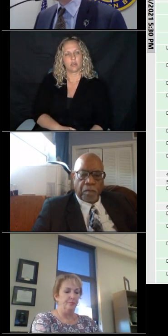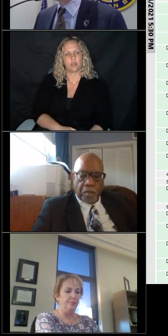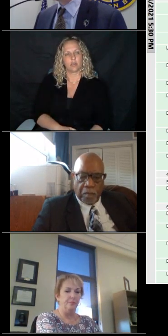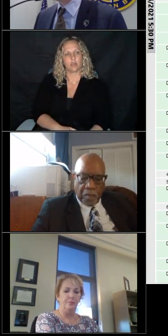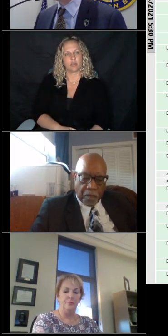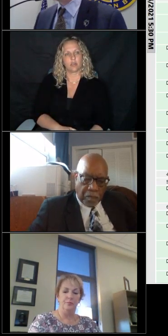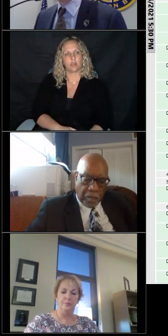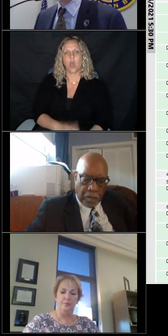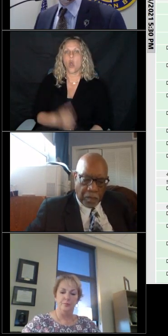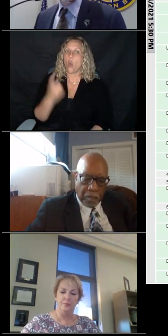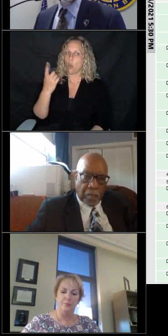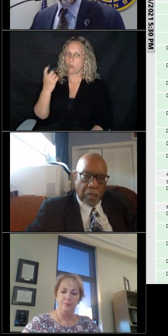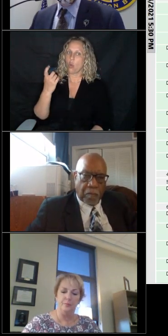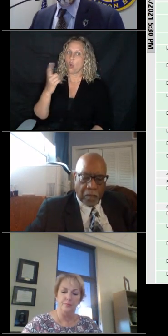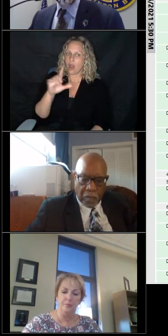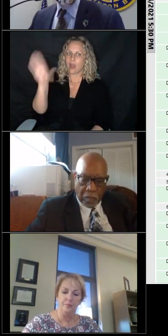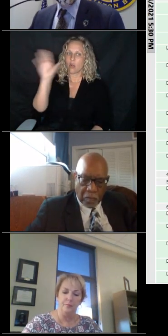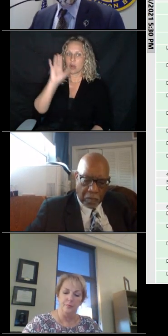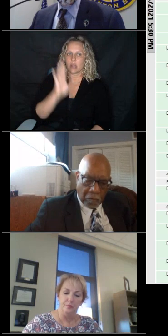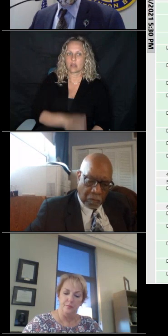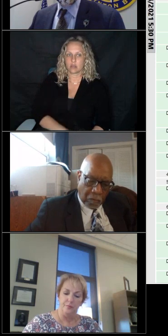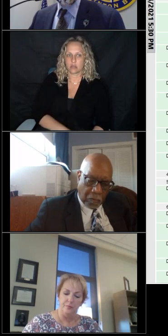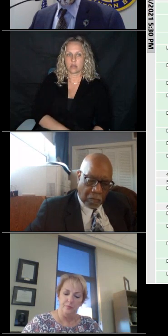There is one more hand raised, Mayor Grant.